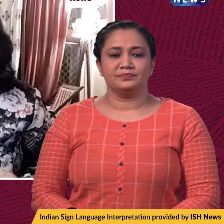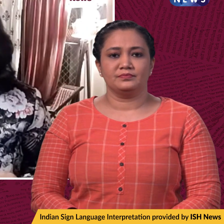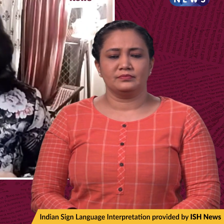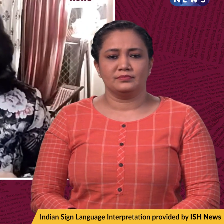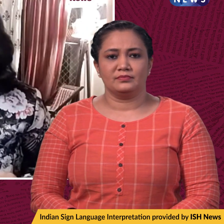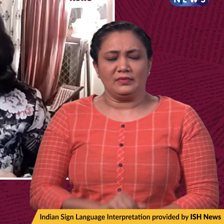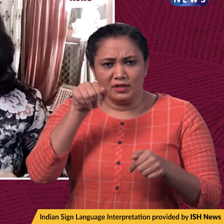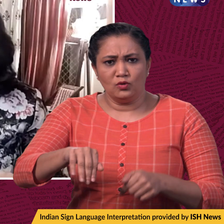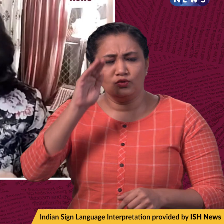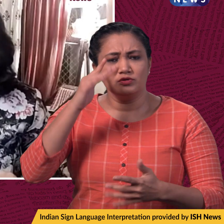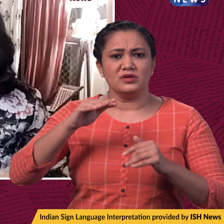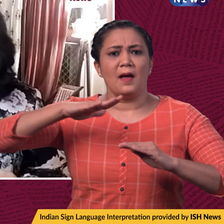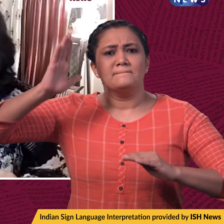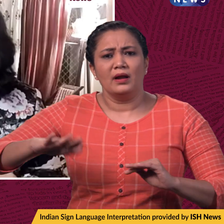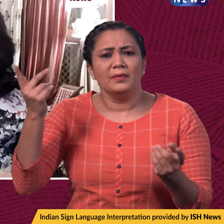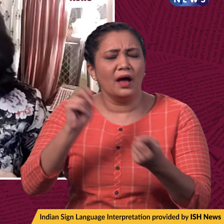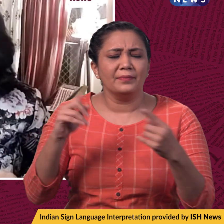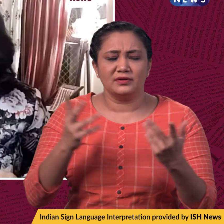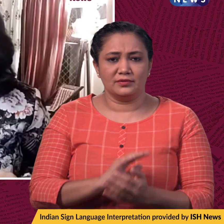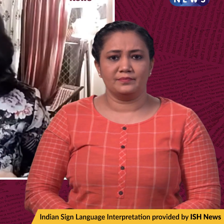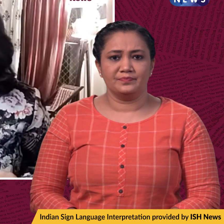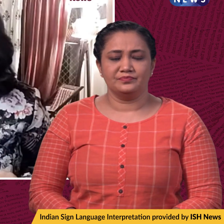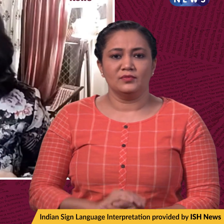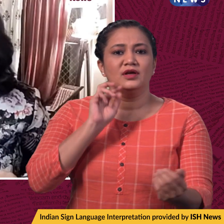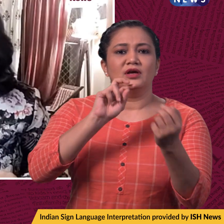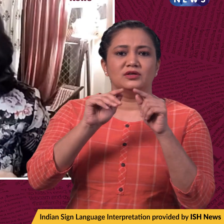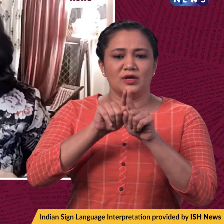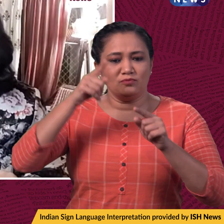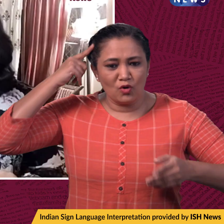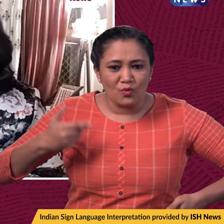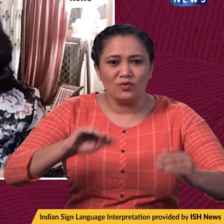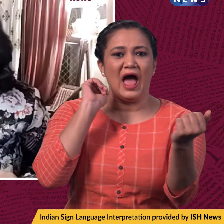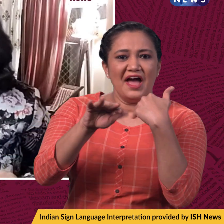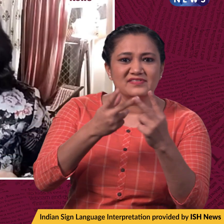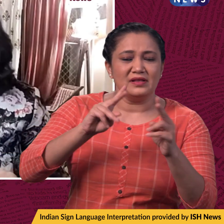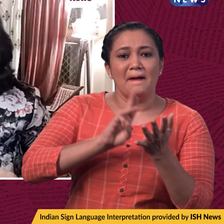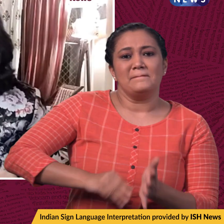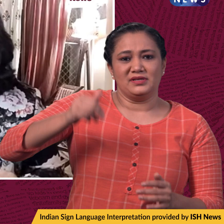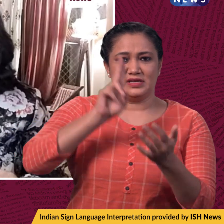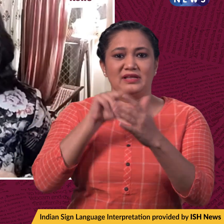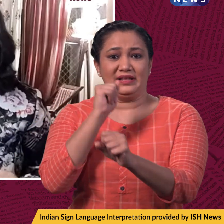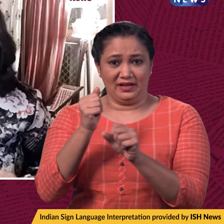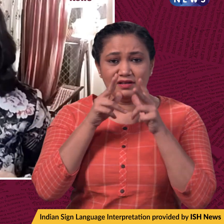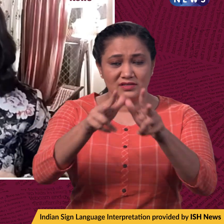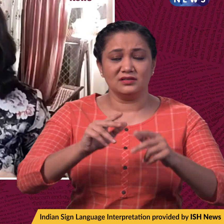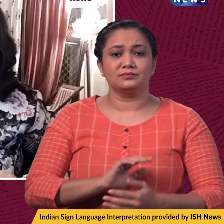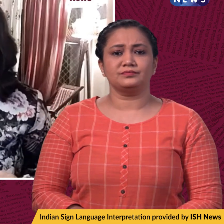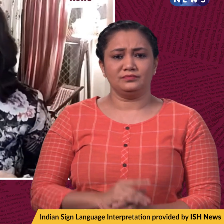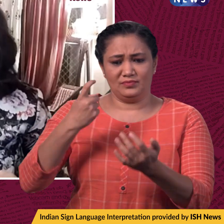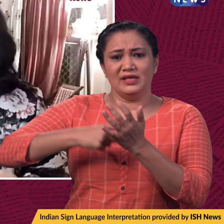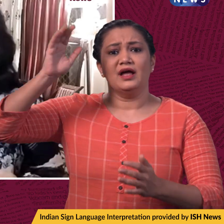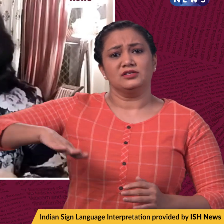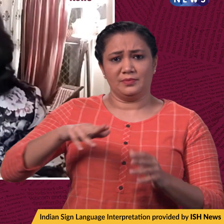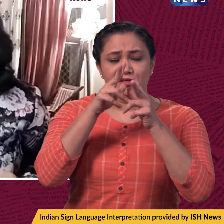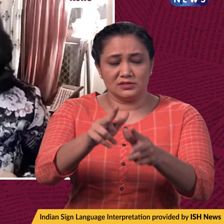Moving on to what's happening in Parliament right now, Union Road Transport and Highways Minister Nitin Gadkari has informed the Rajya